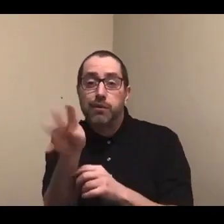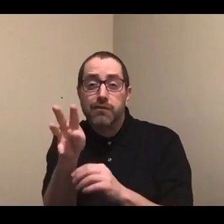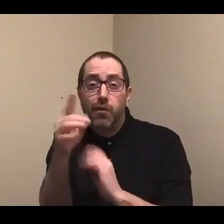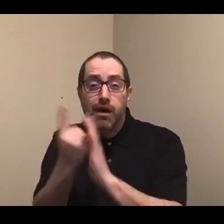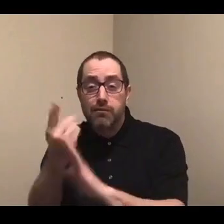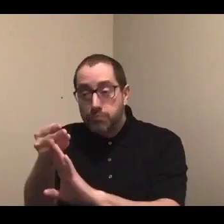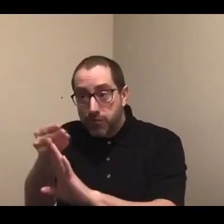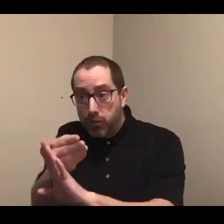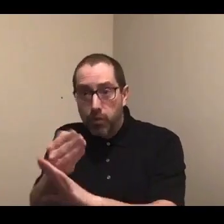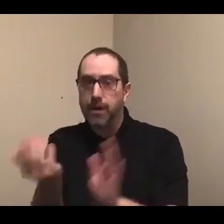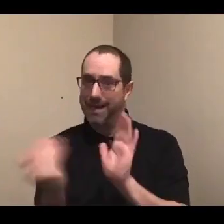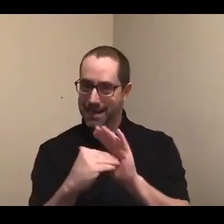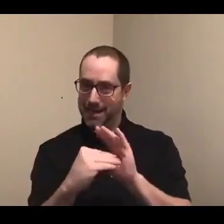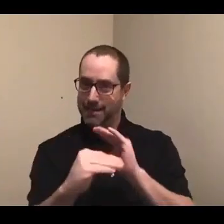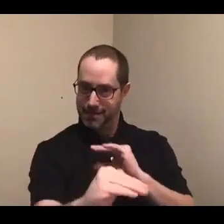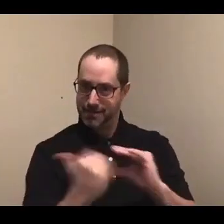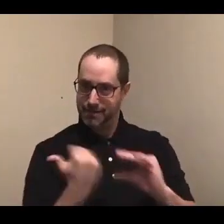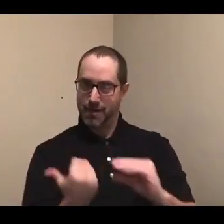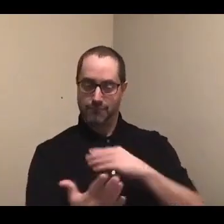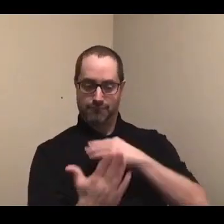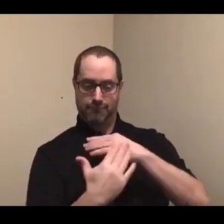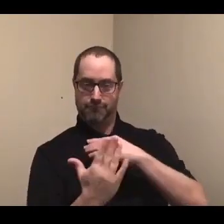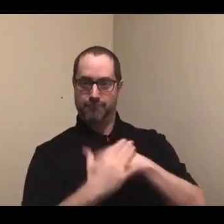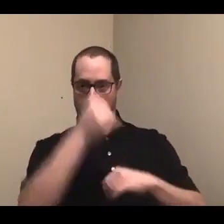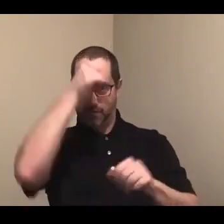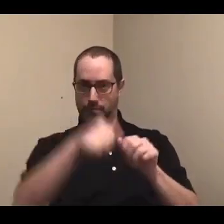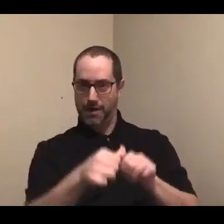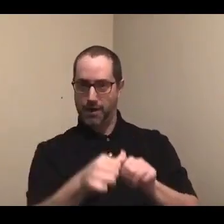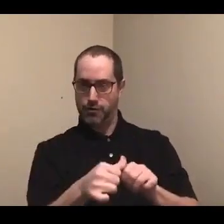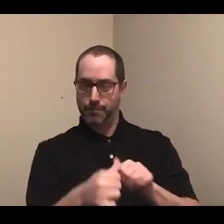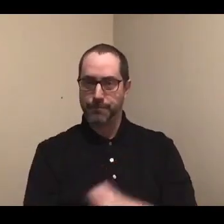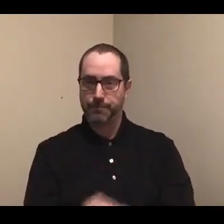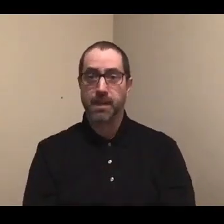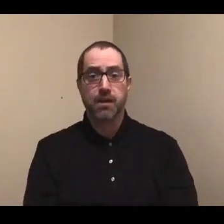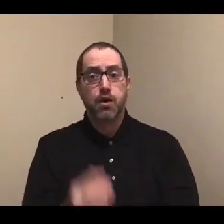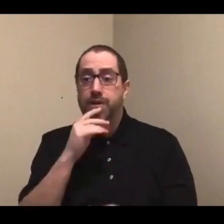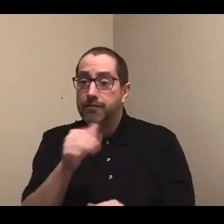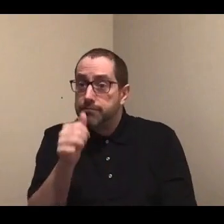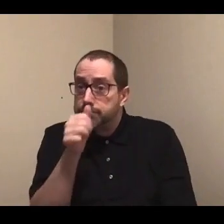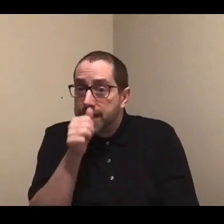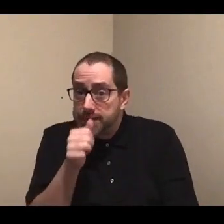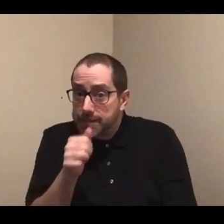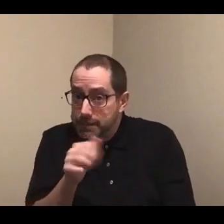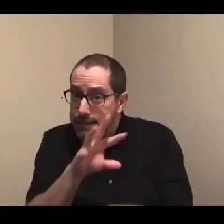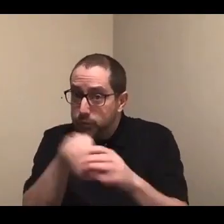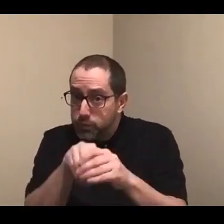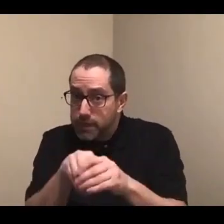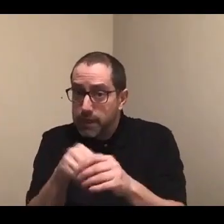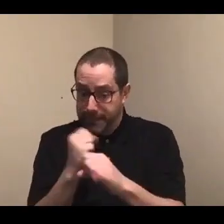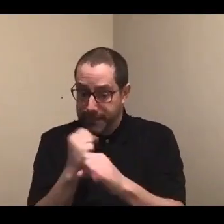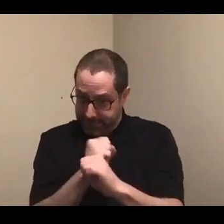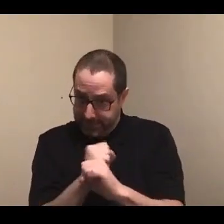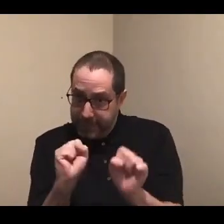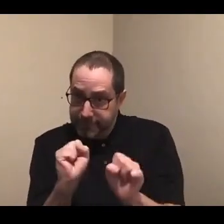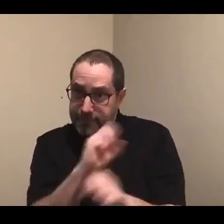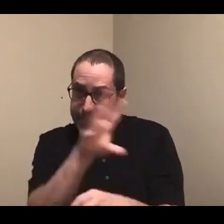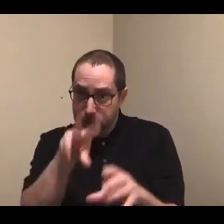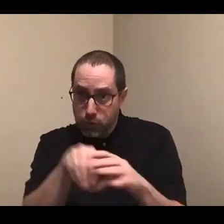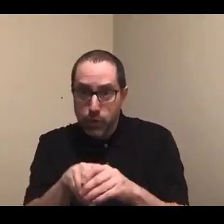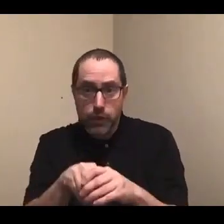appointment. The system was built with privacy and security top of mind to ensure the protection of